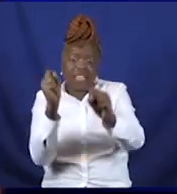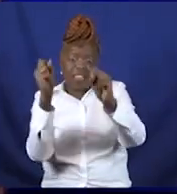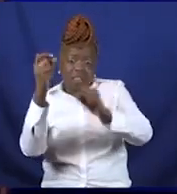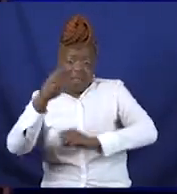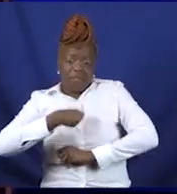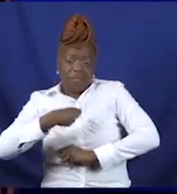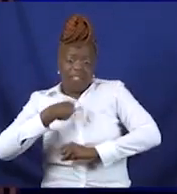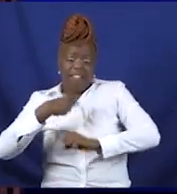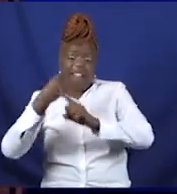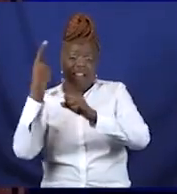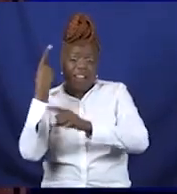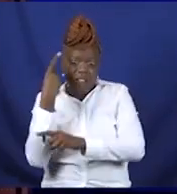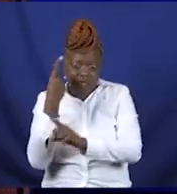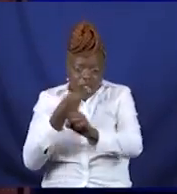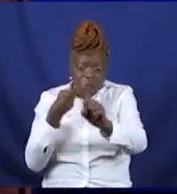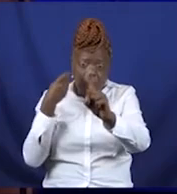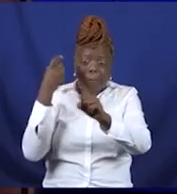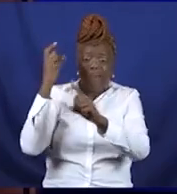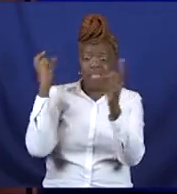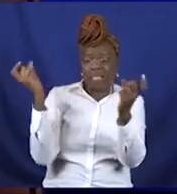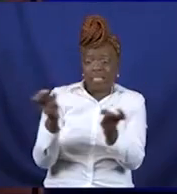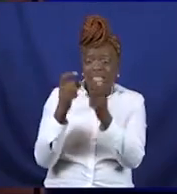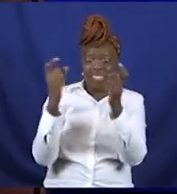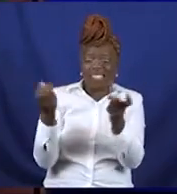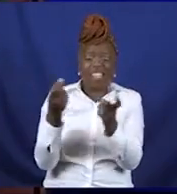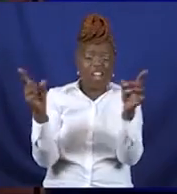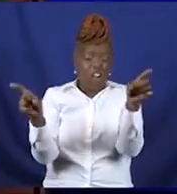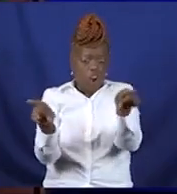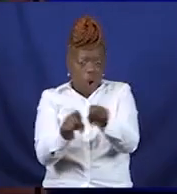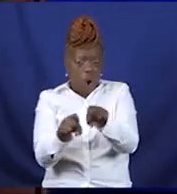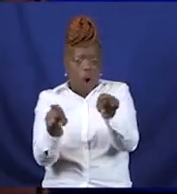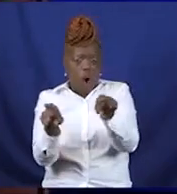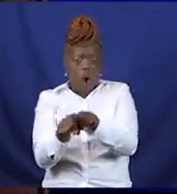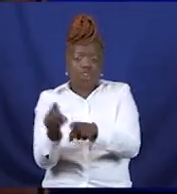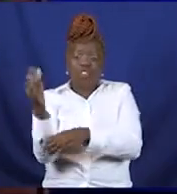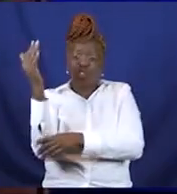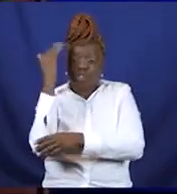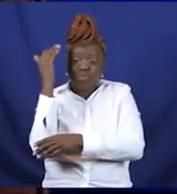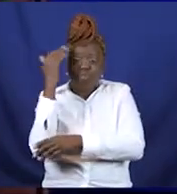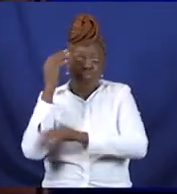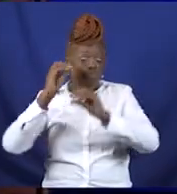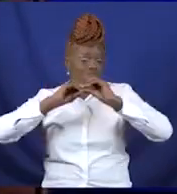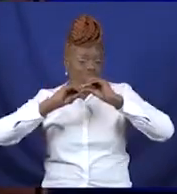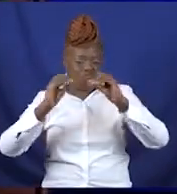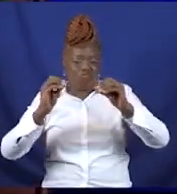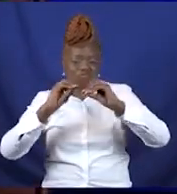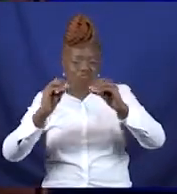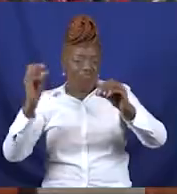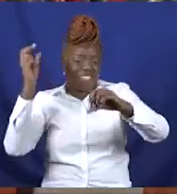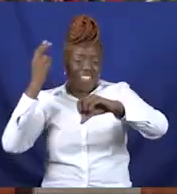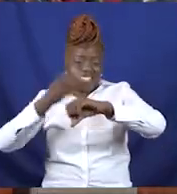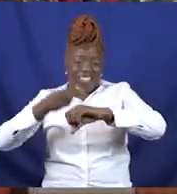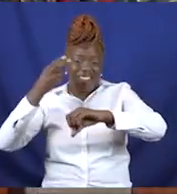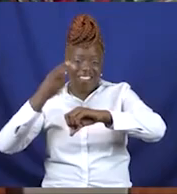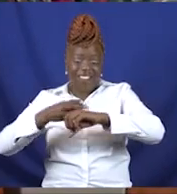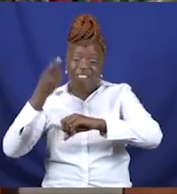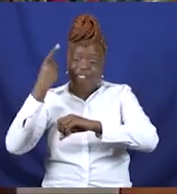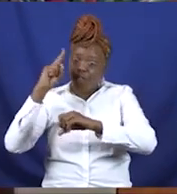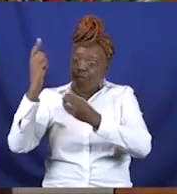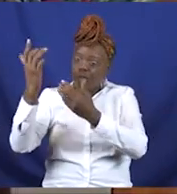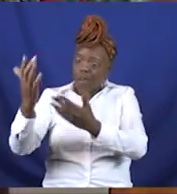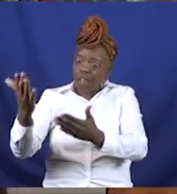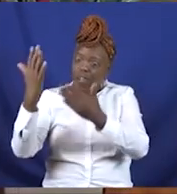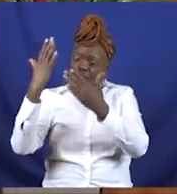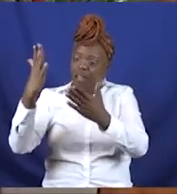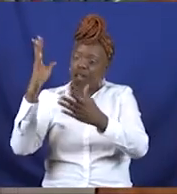my sin, I also know there is nothing too hard for him. Now you gotta catch